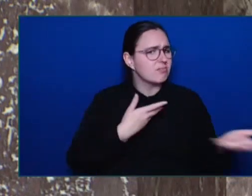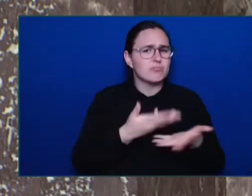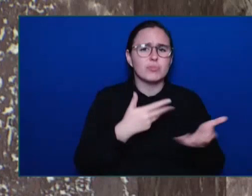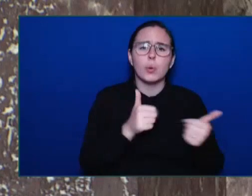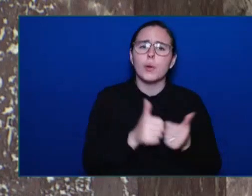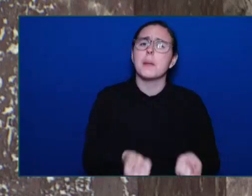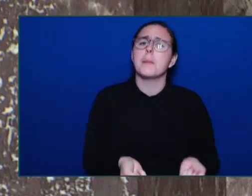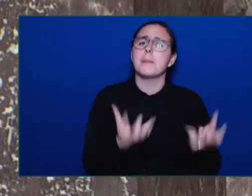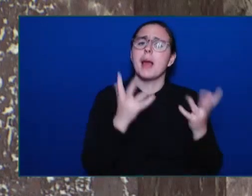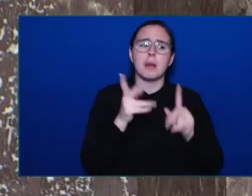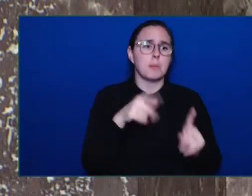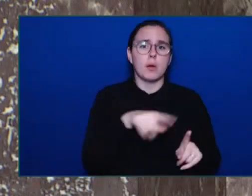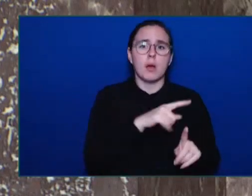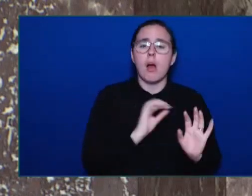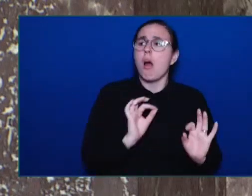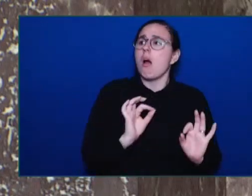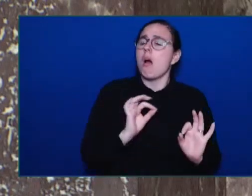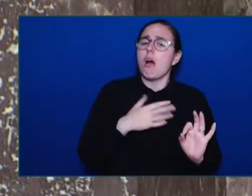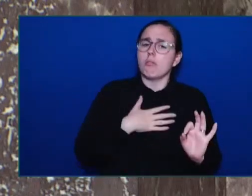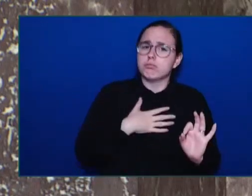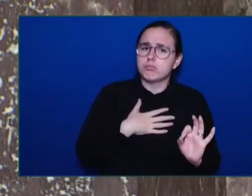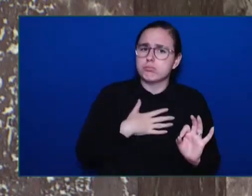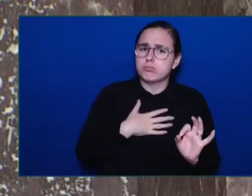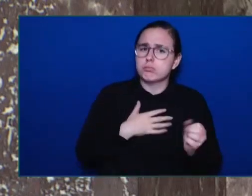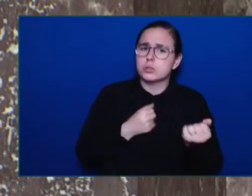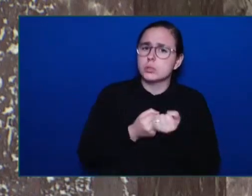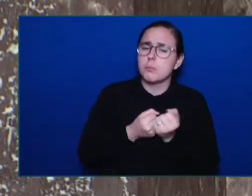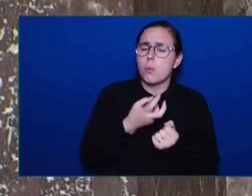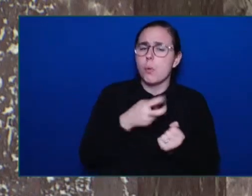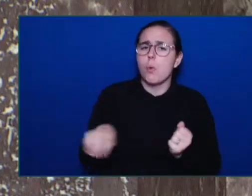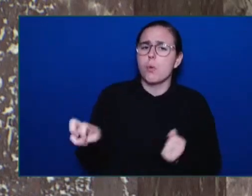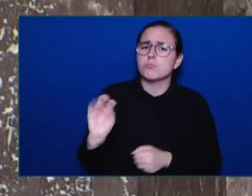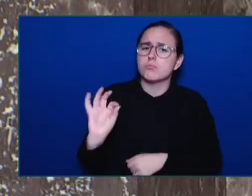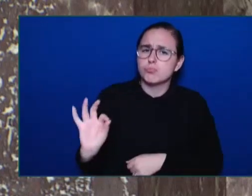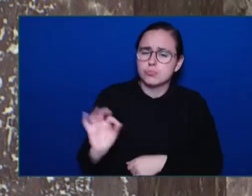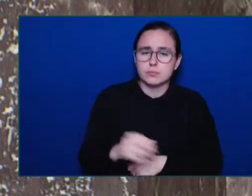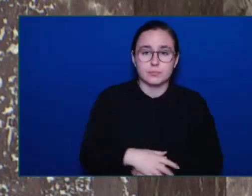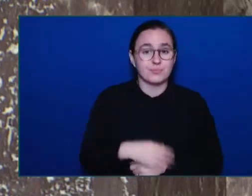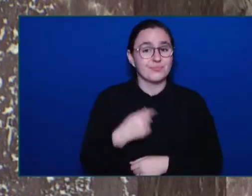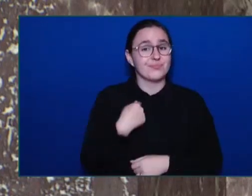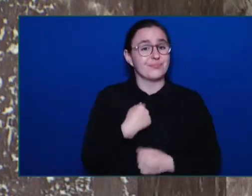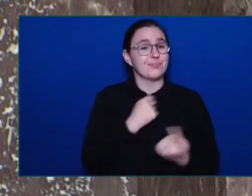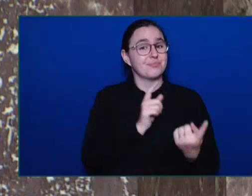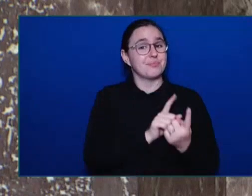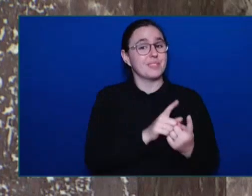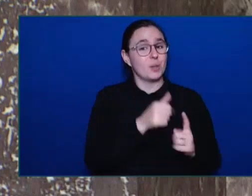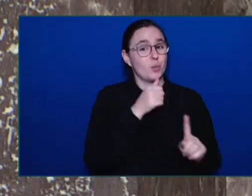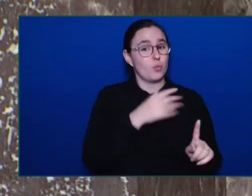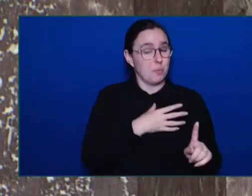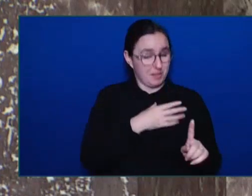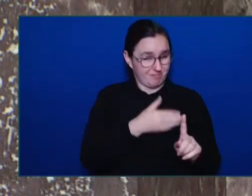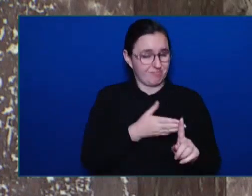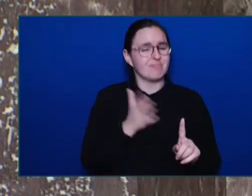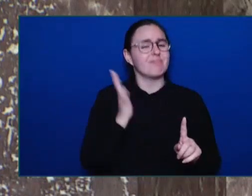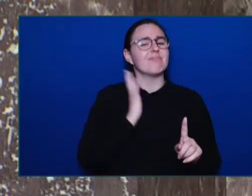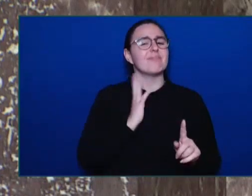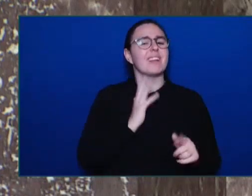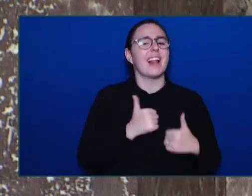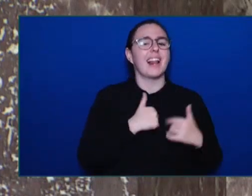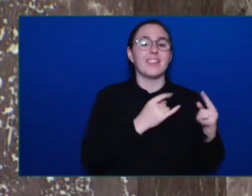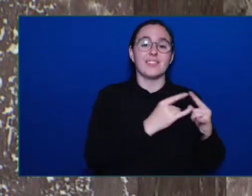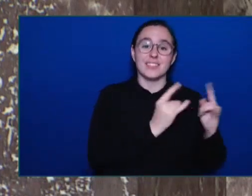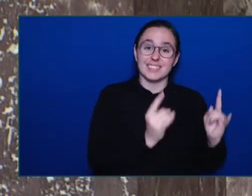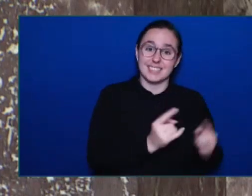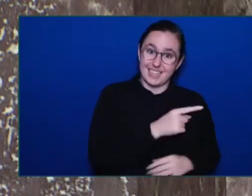where I met a woman who was in an encampment, thanks to the supports that we provided, was able to get into a shelter, was able to get into housing, Honourable Speaker.